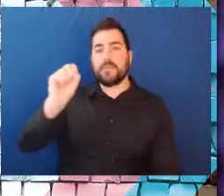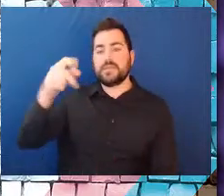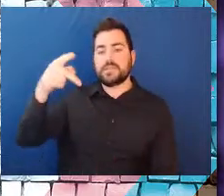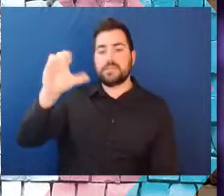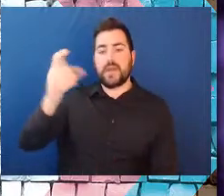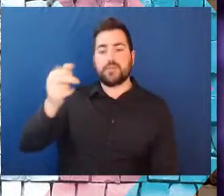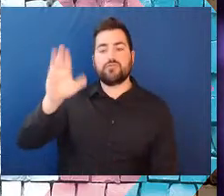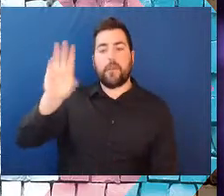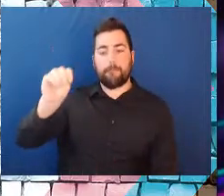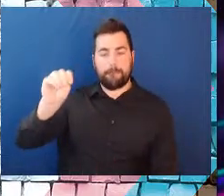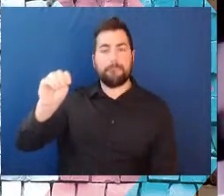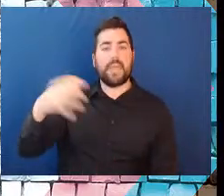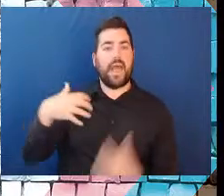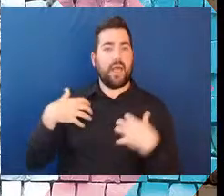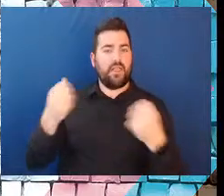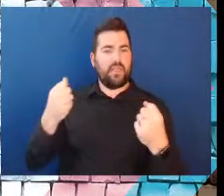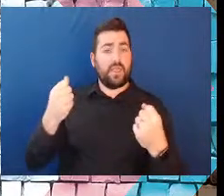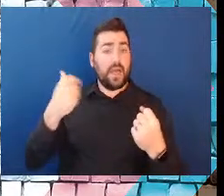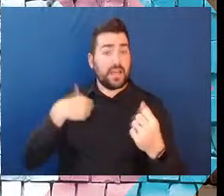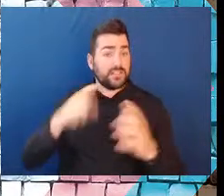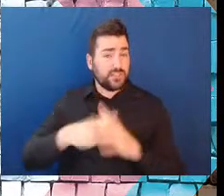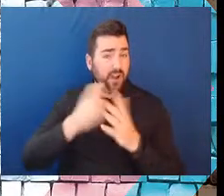better health experience.